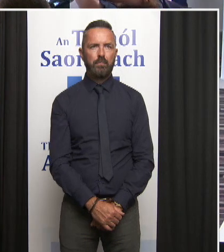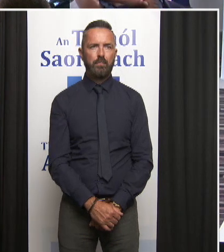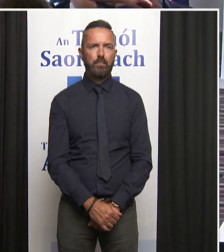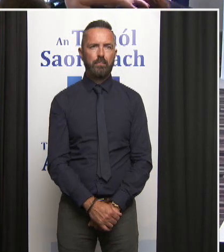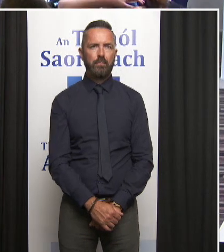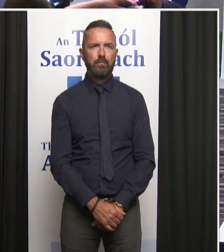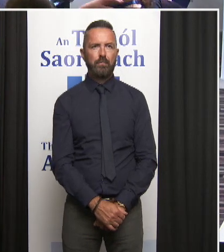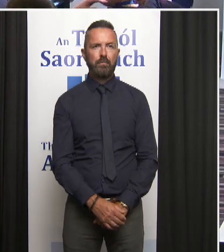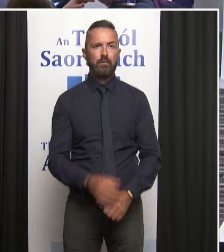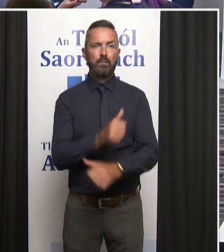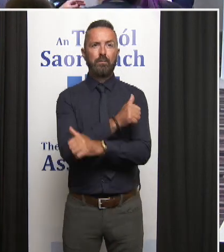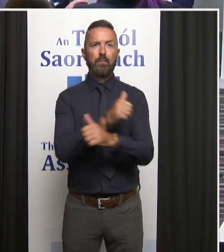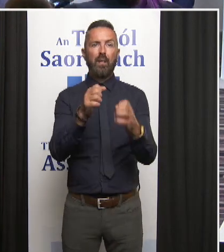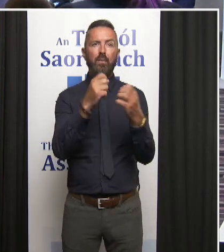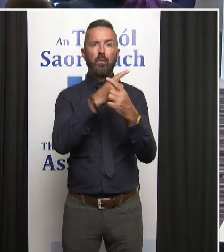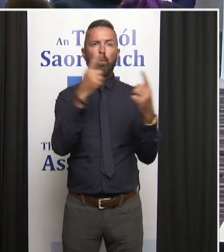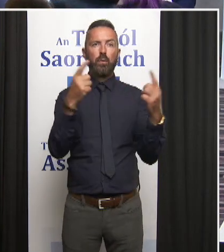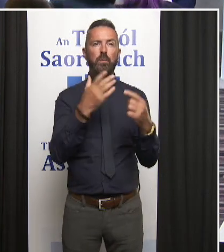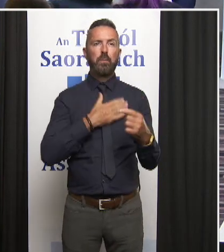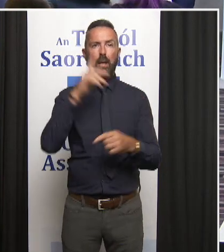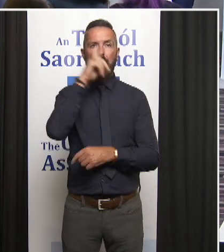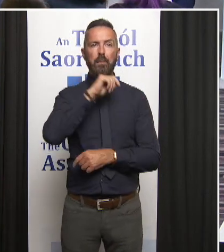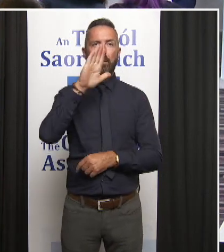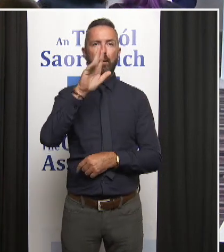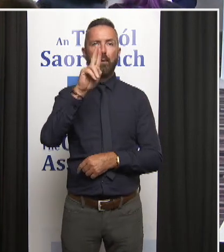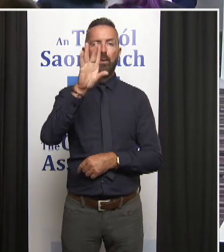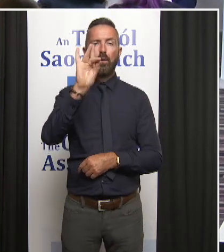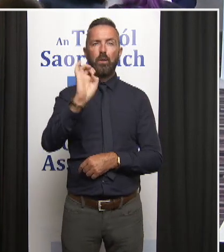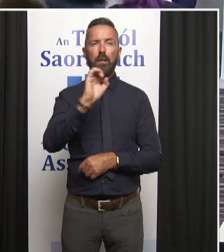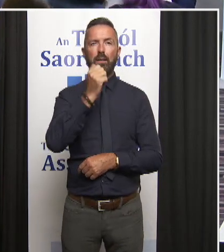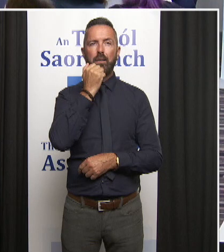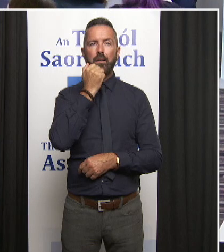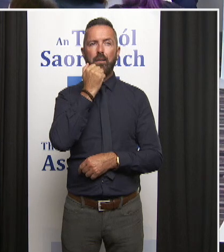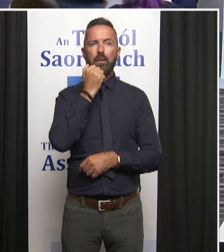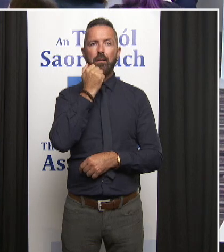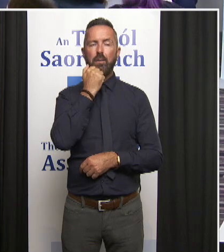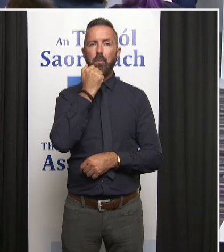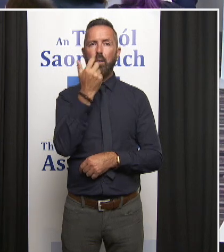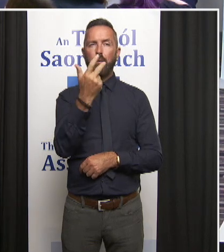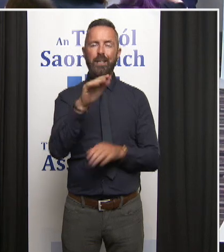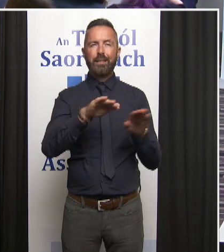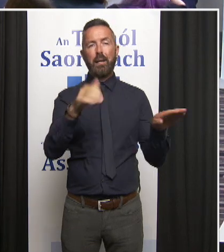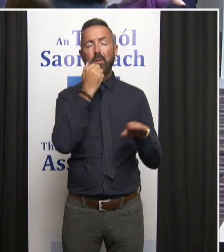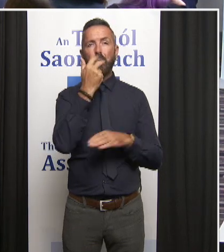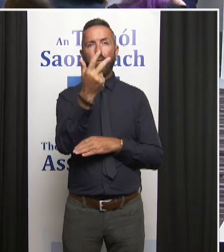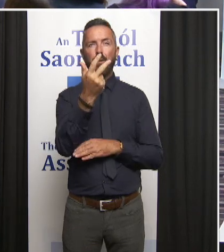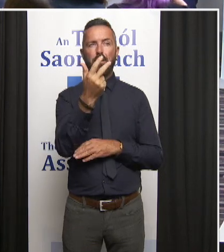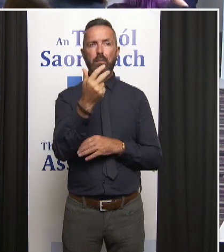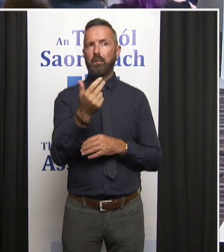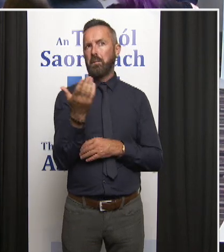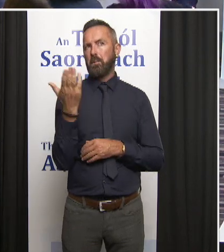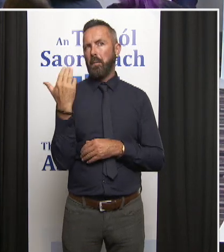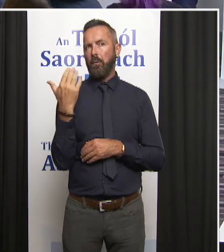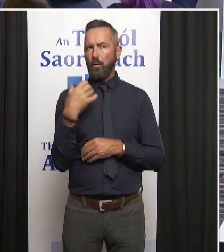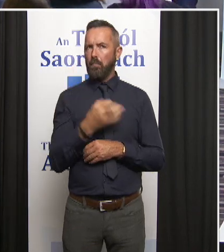Hi guys, I'm Luke from Table 3. And to say we had a good discussion earlier on, we agreed a